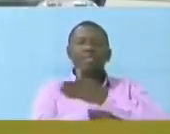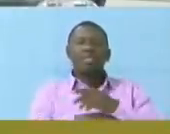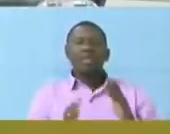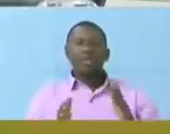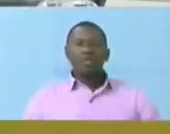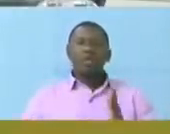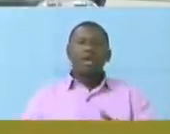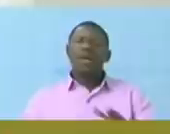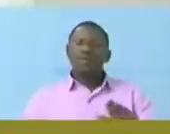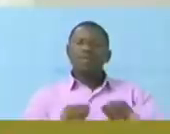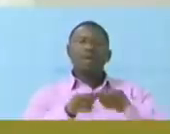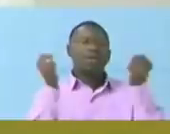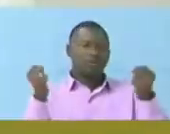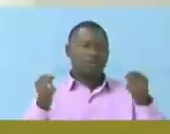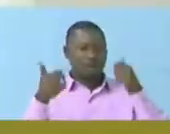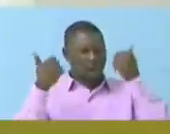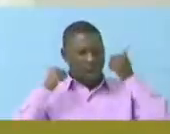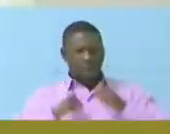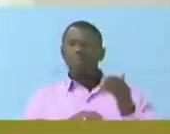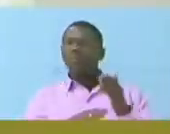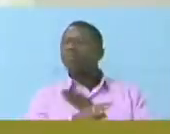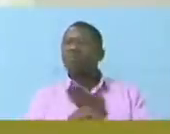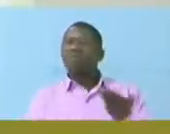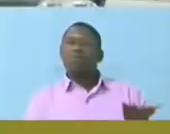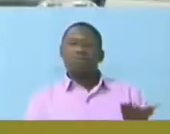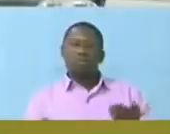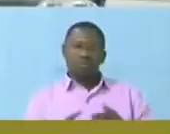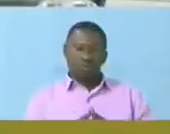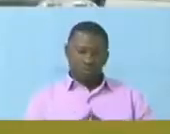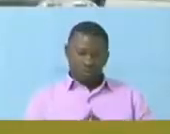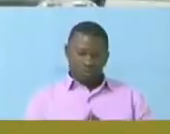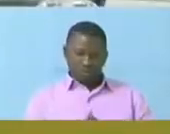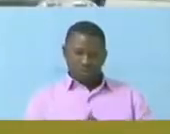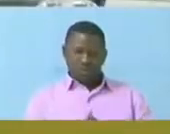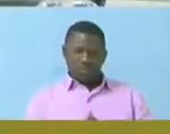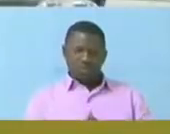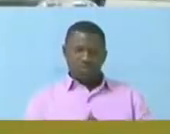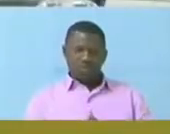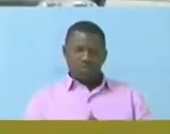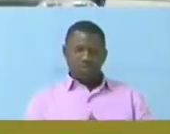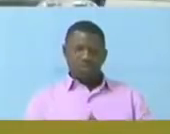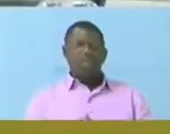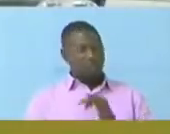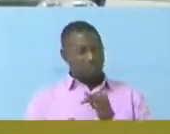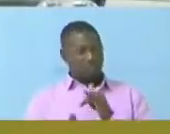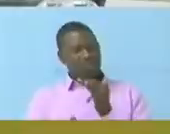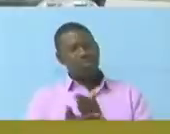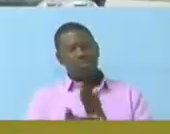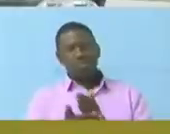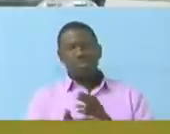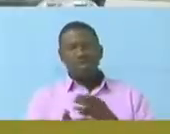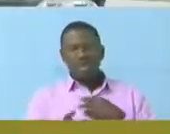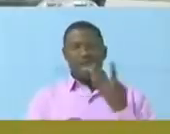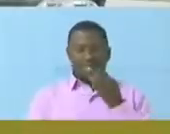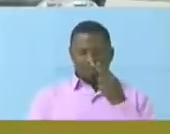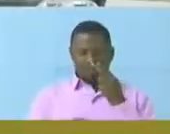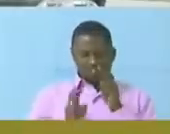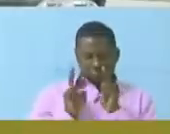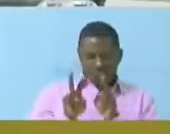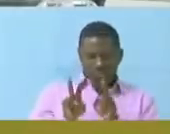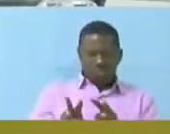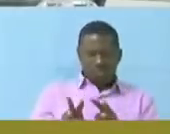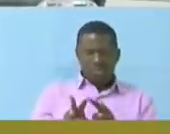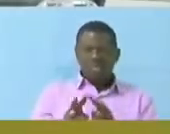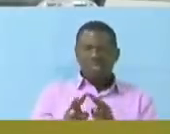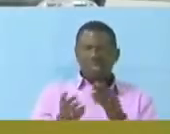lonko be kere nu puri kanake. Of course, I want to believe that if you look at the files correspondence from the IGP's office to